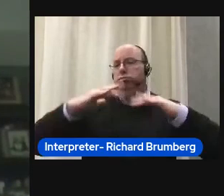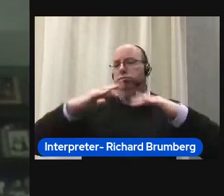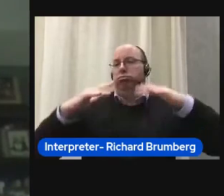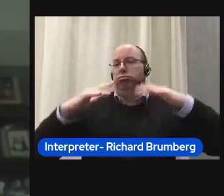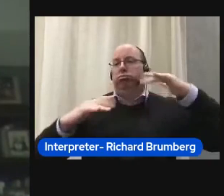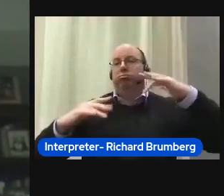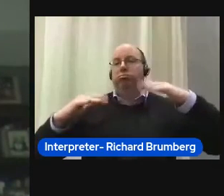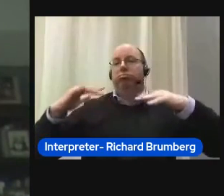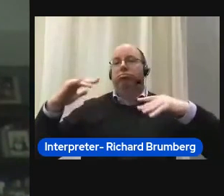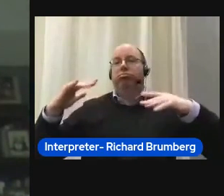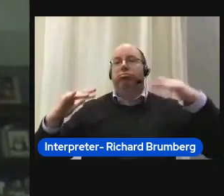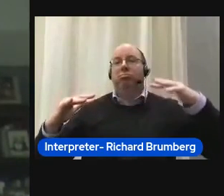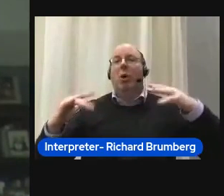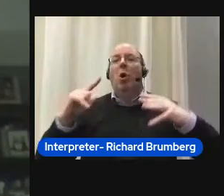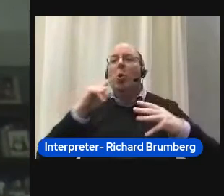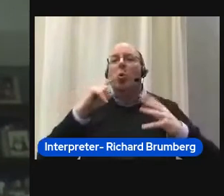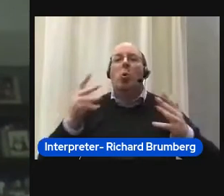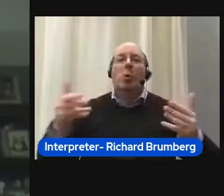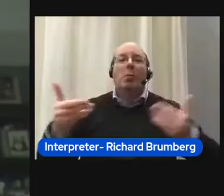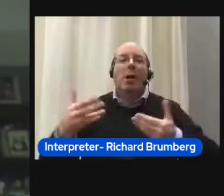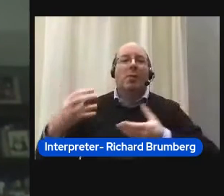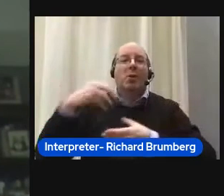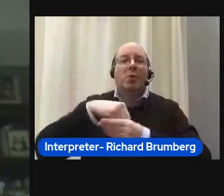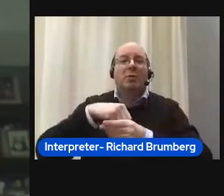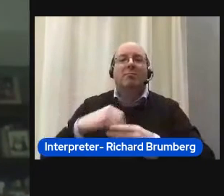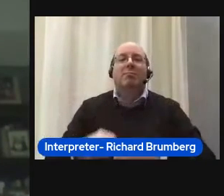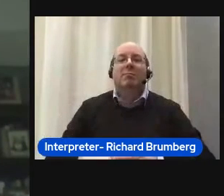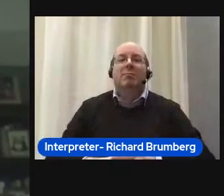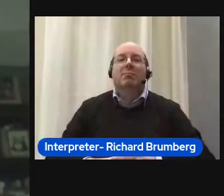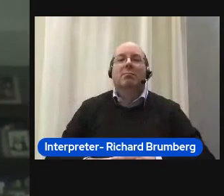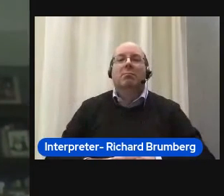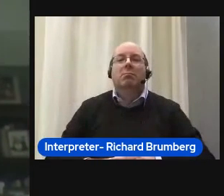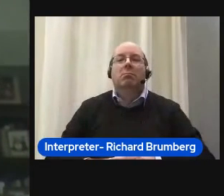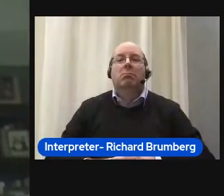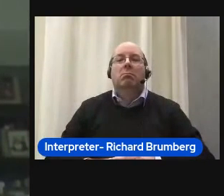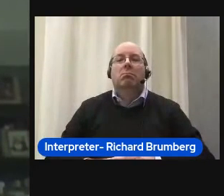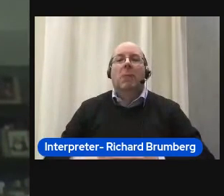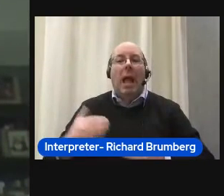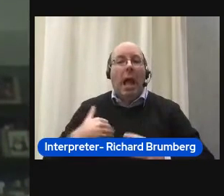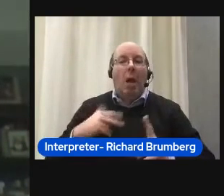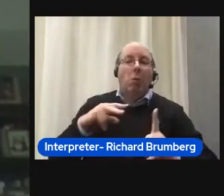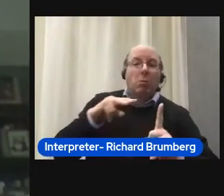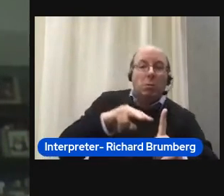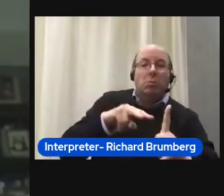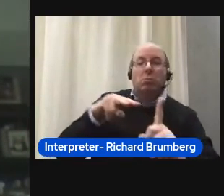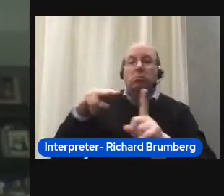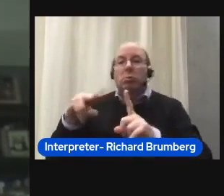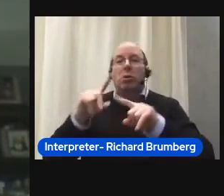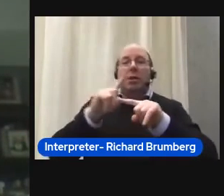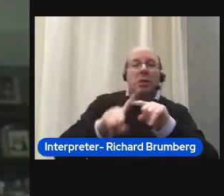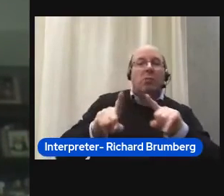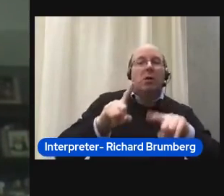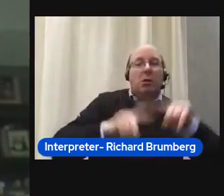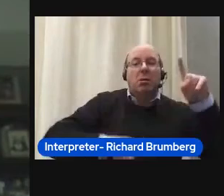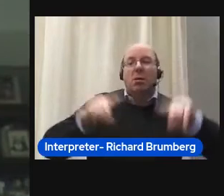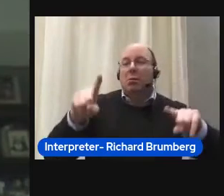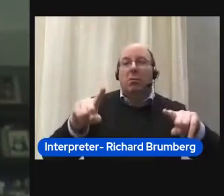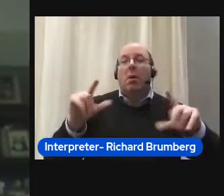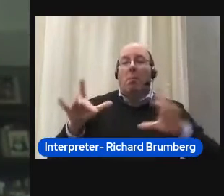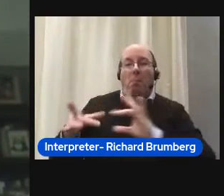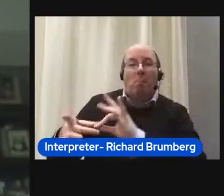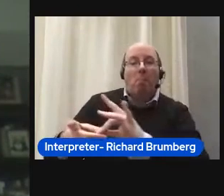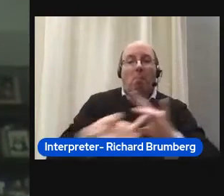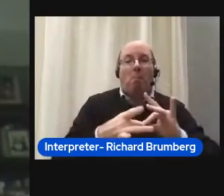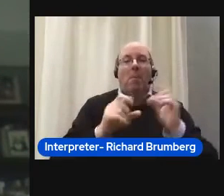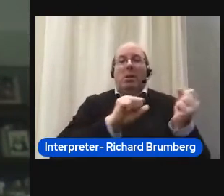who we are welcoming in inclusion. No matter what differences we may have from each other, our strength is in our togetherness. Judaism